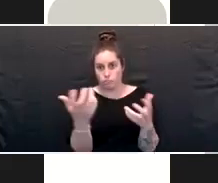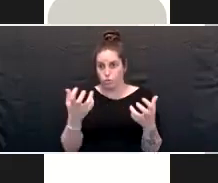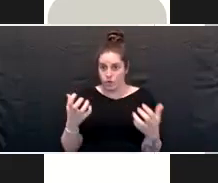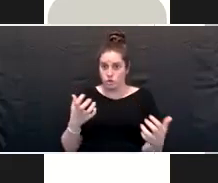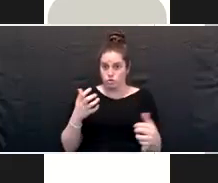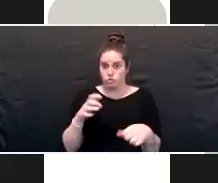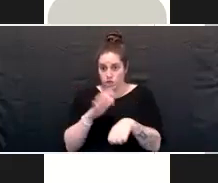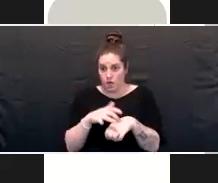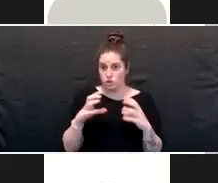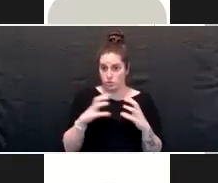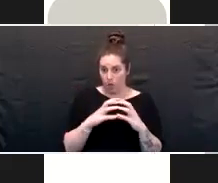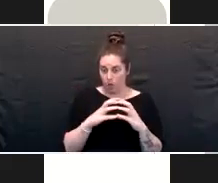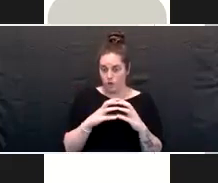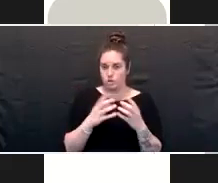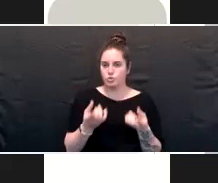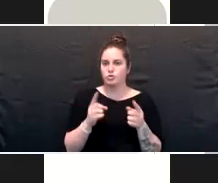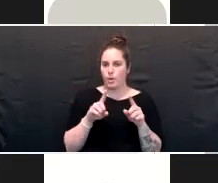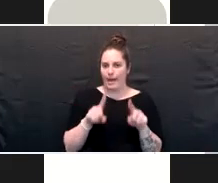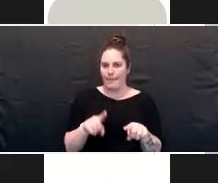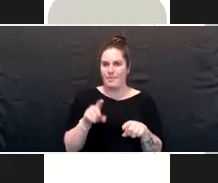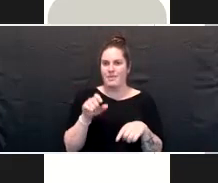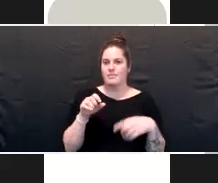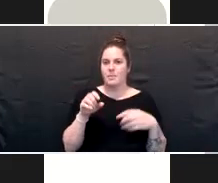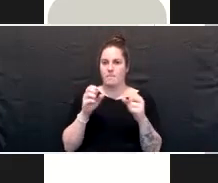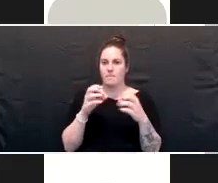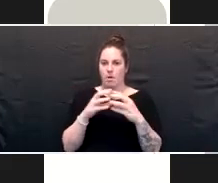So when that bat makes contact with the ball,